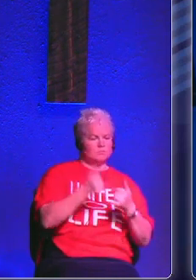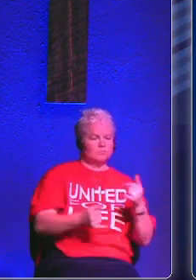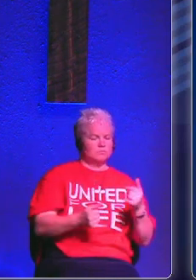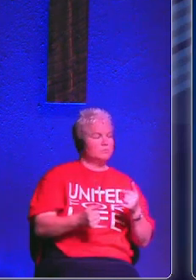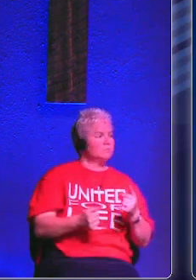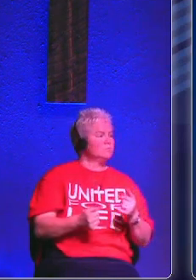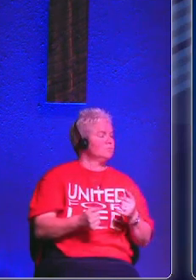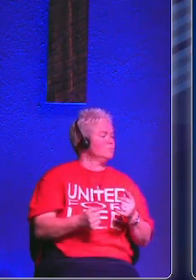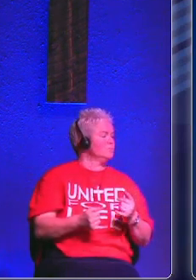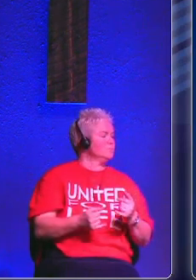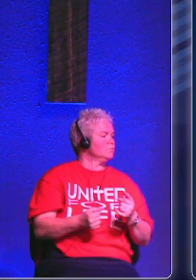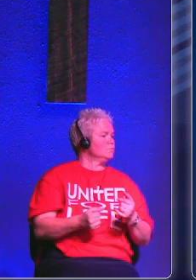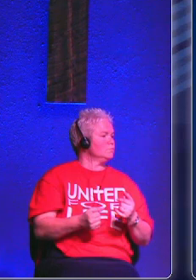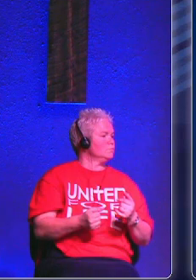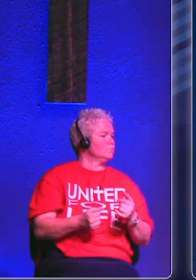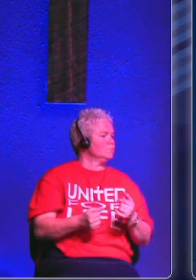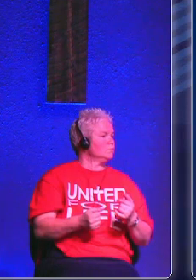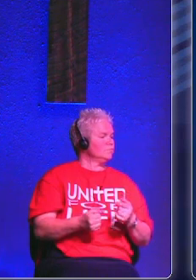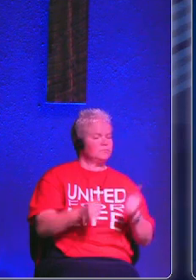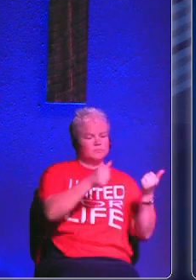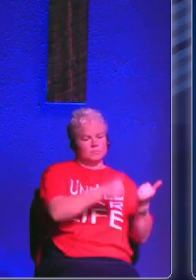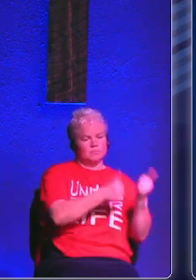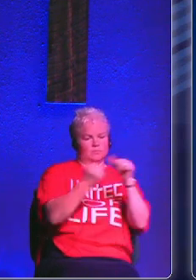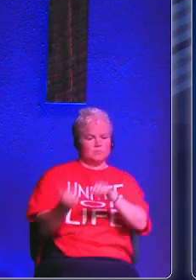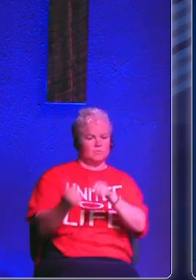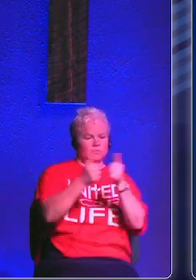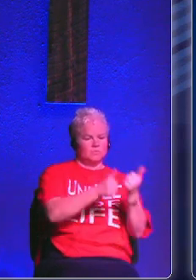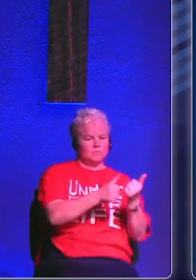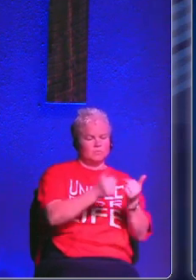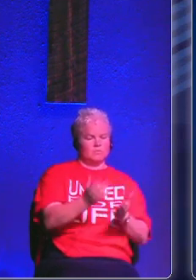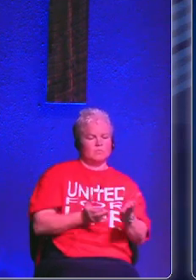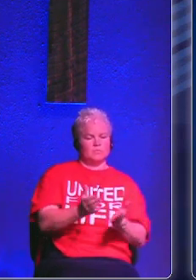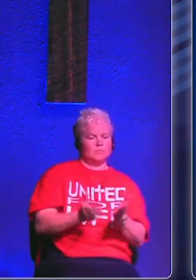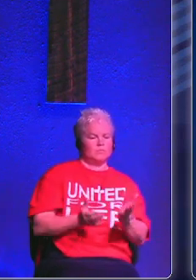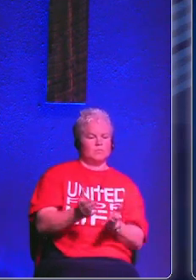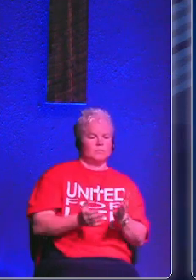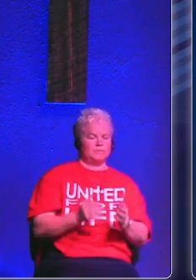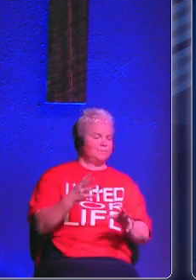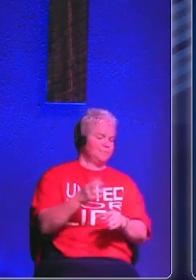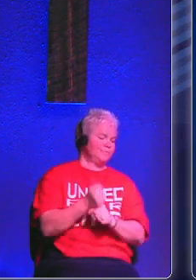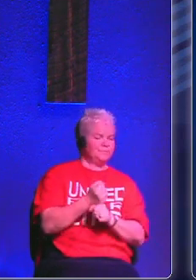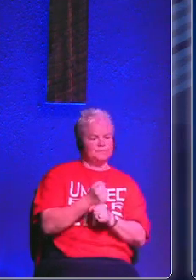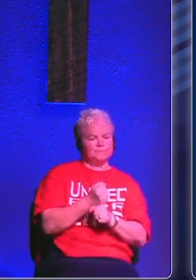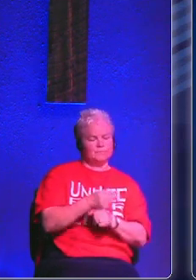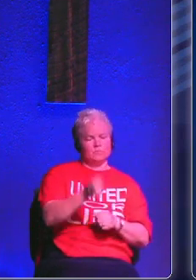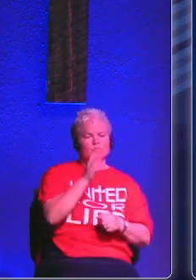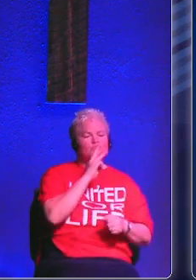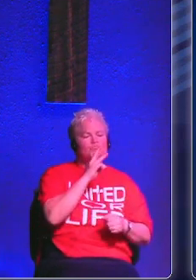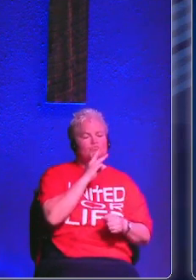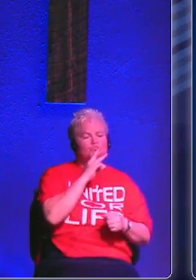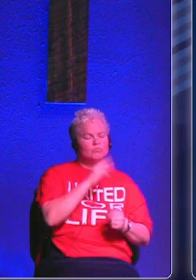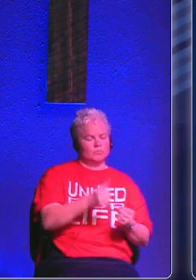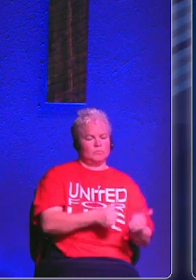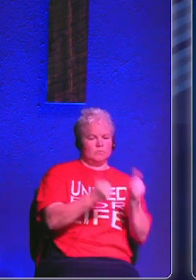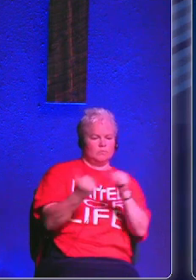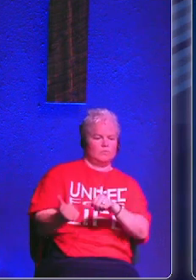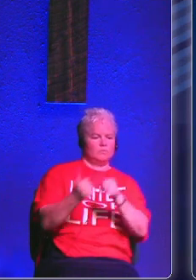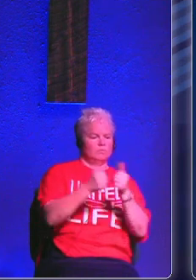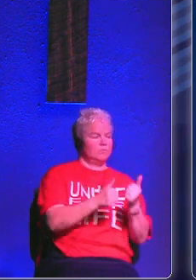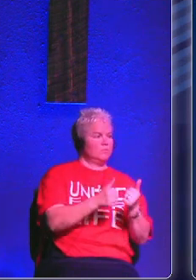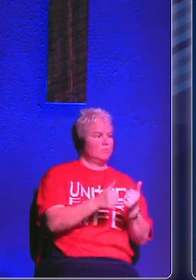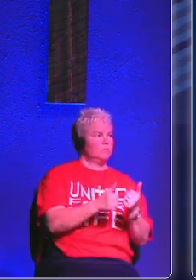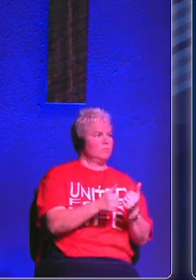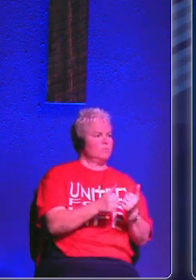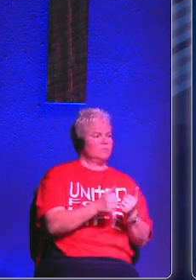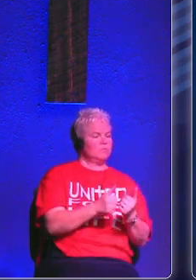last communion service. And then we had baptism service. And man, people were getting into the baptism service. And